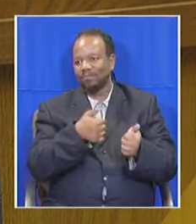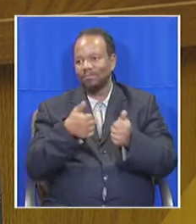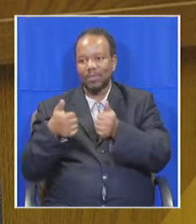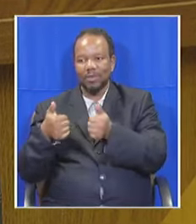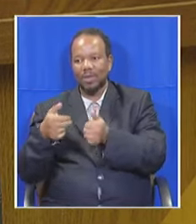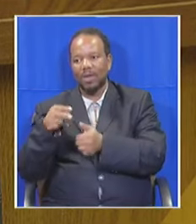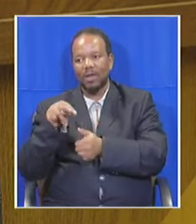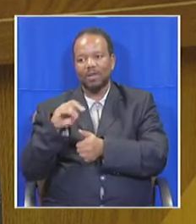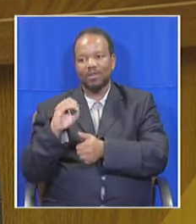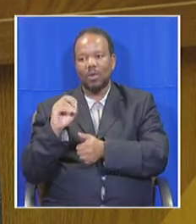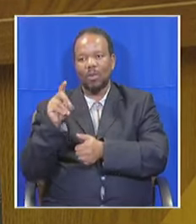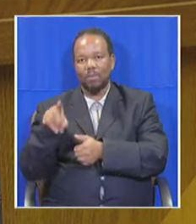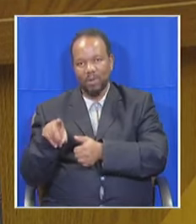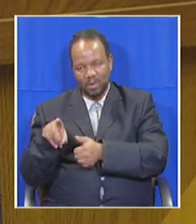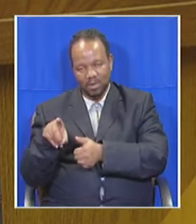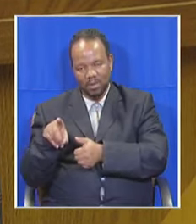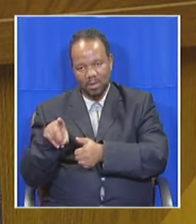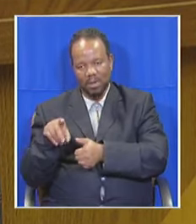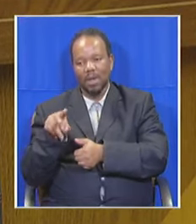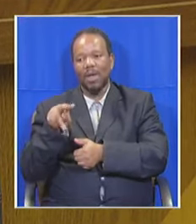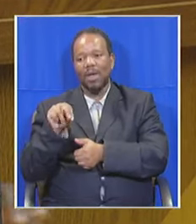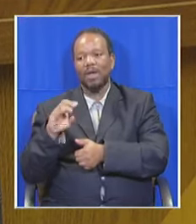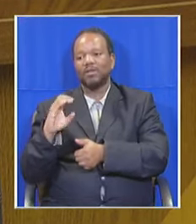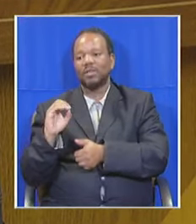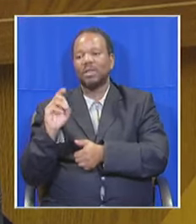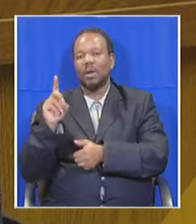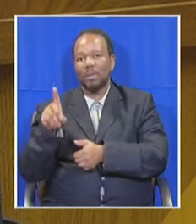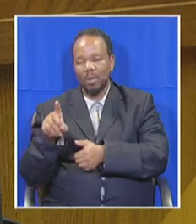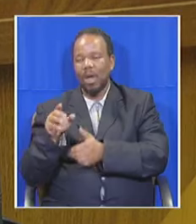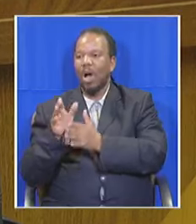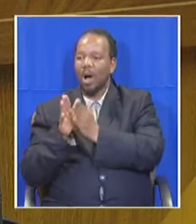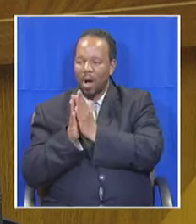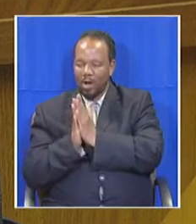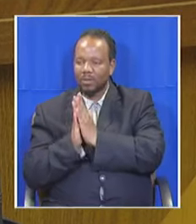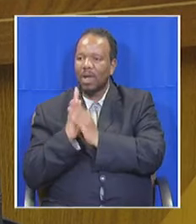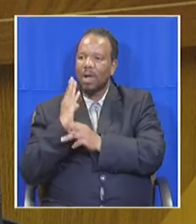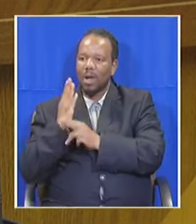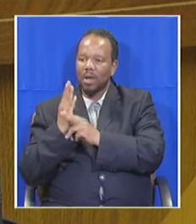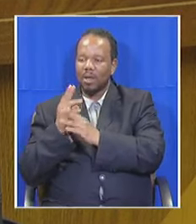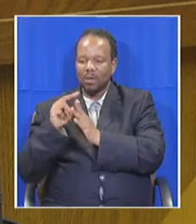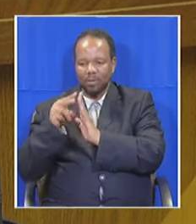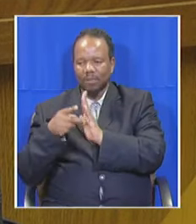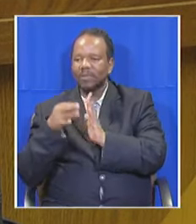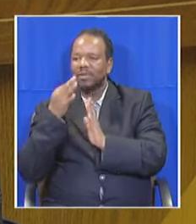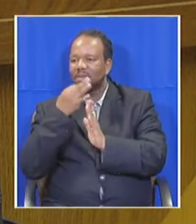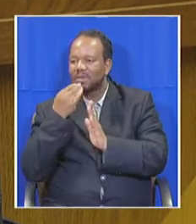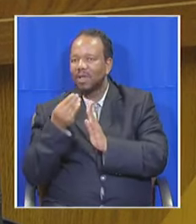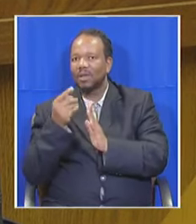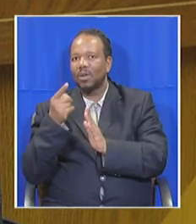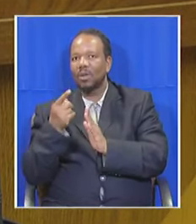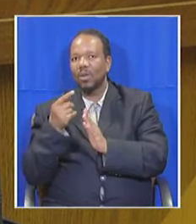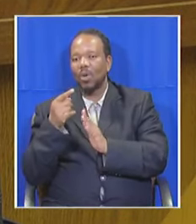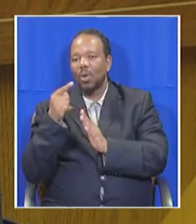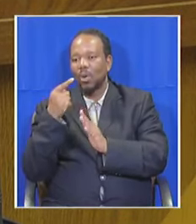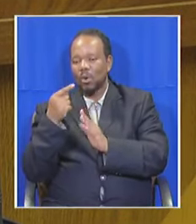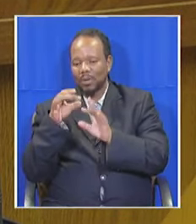was then that the NCOP requested that as a further protection, we should insert one sentence